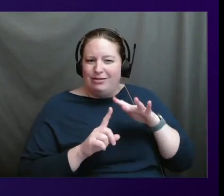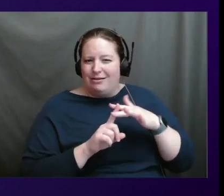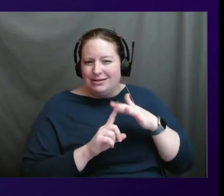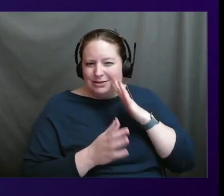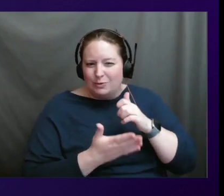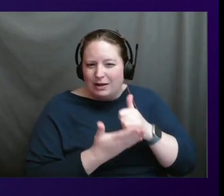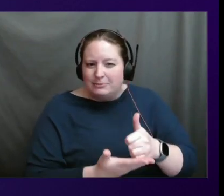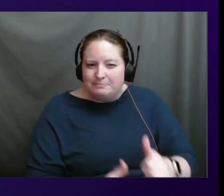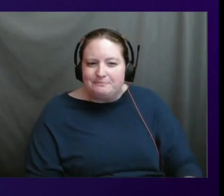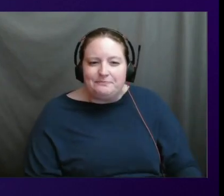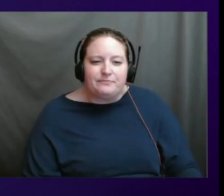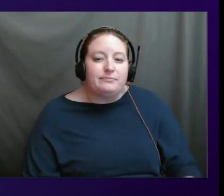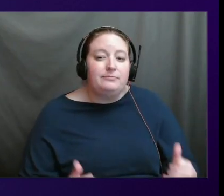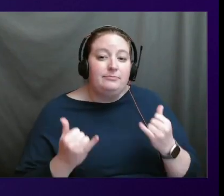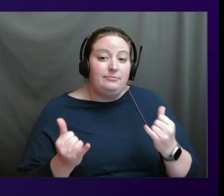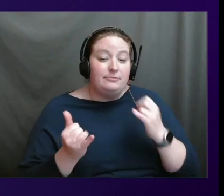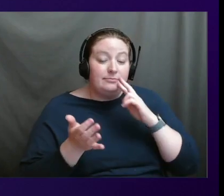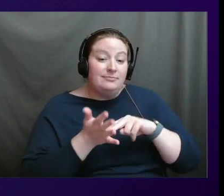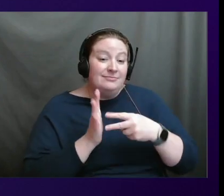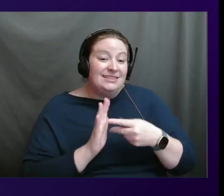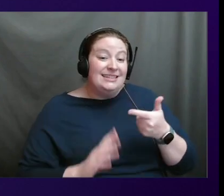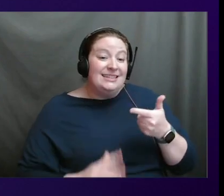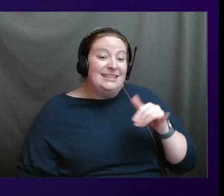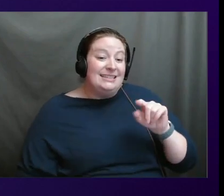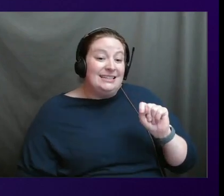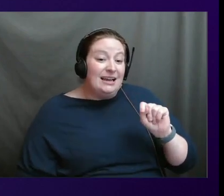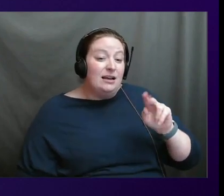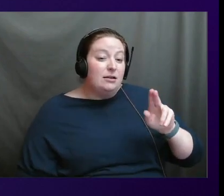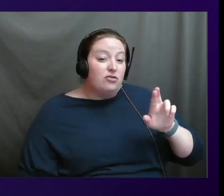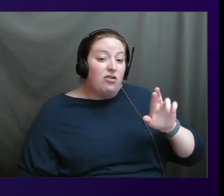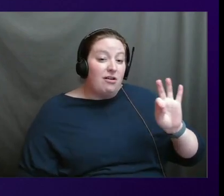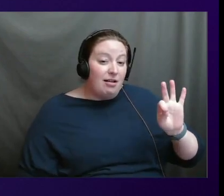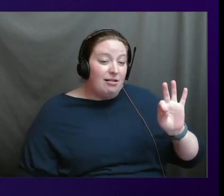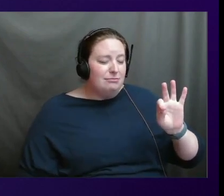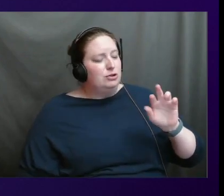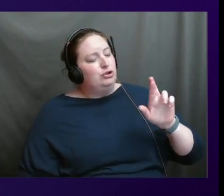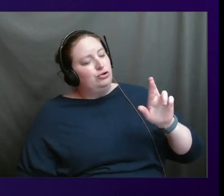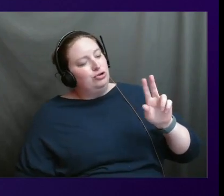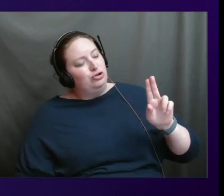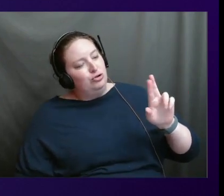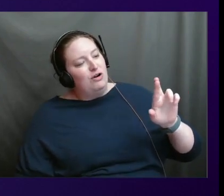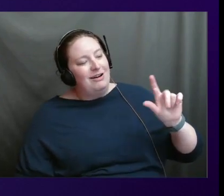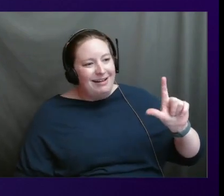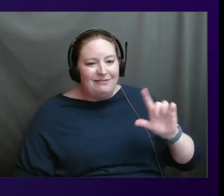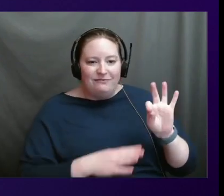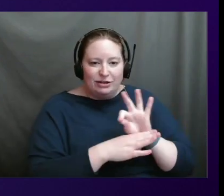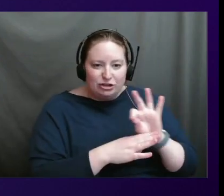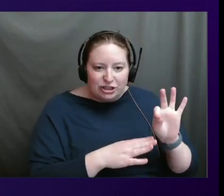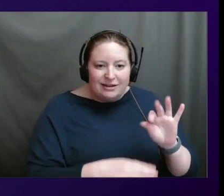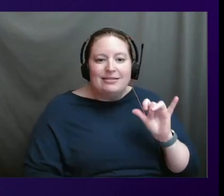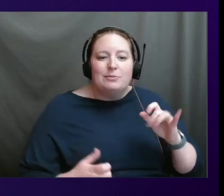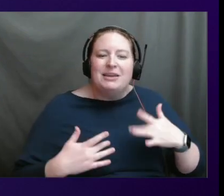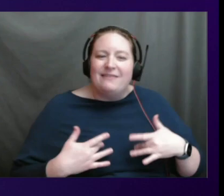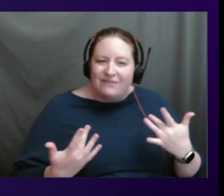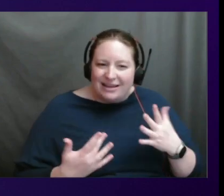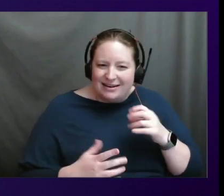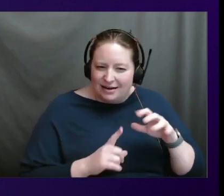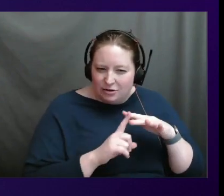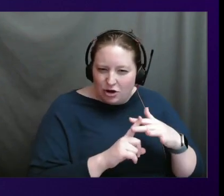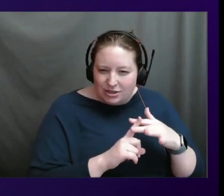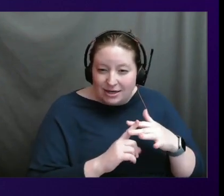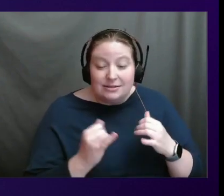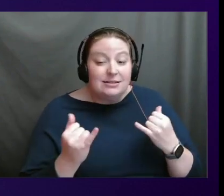now we're working on defining that get URL function. The parameters for this will be event and context. And as you can see there, it's given you the